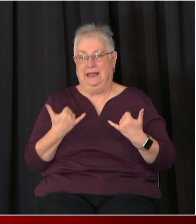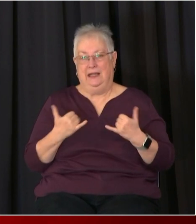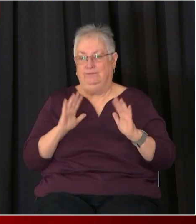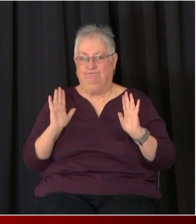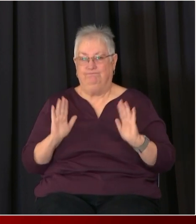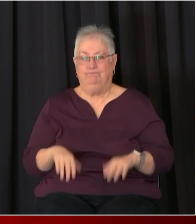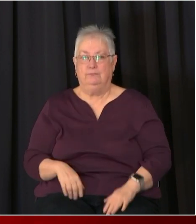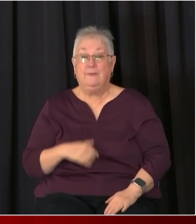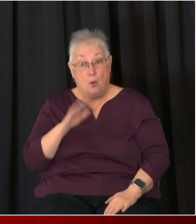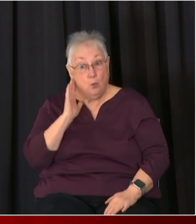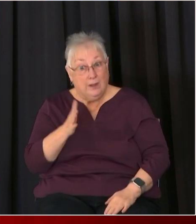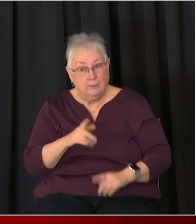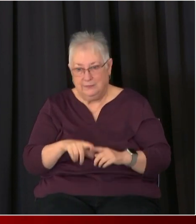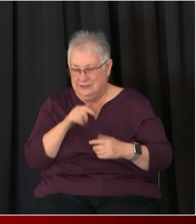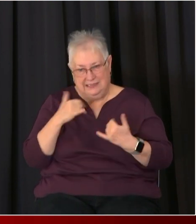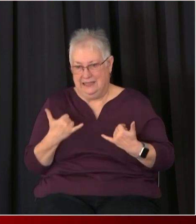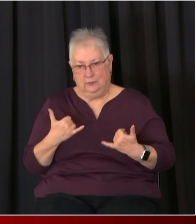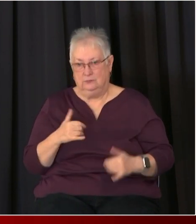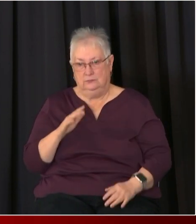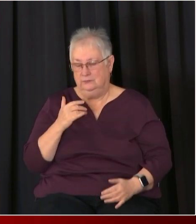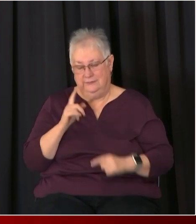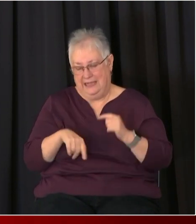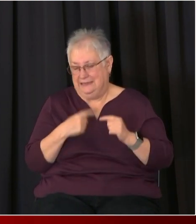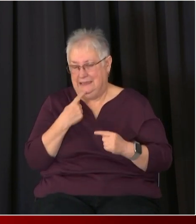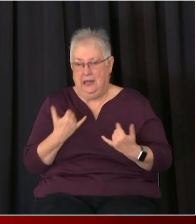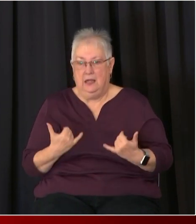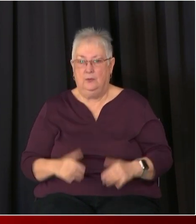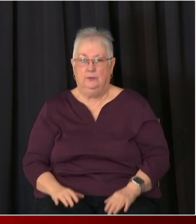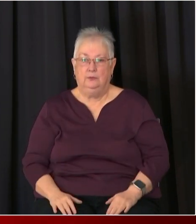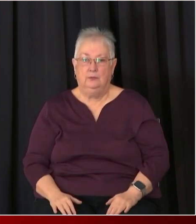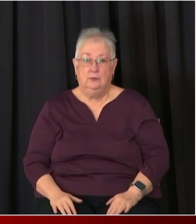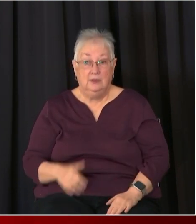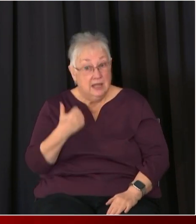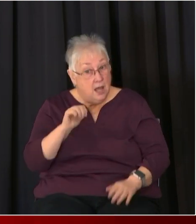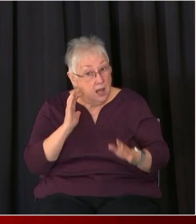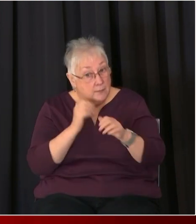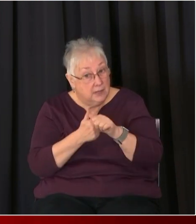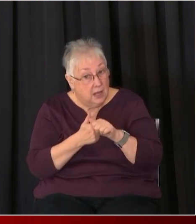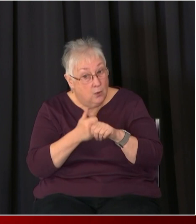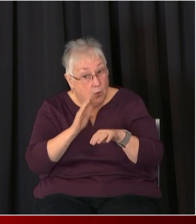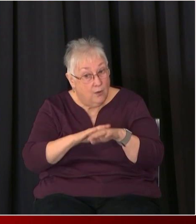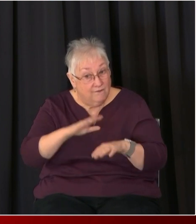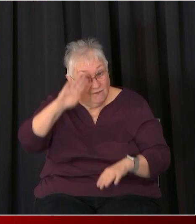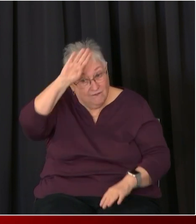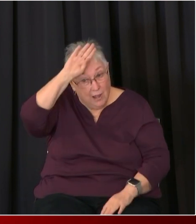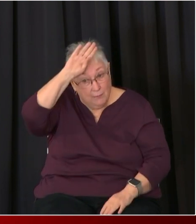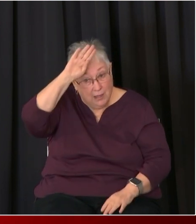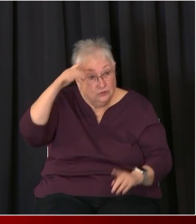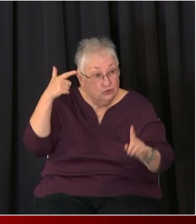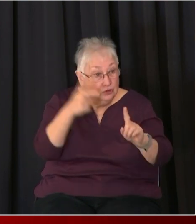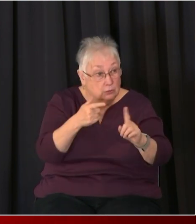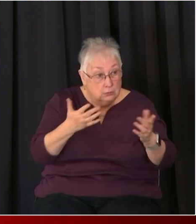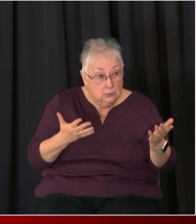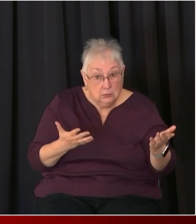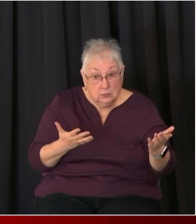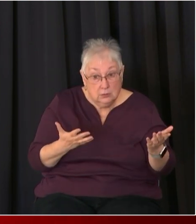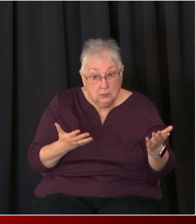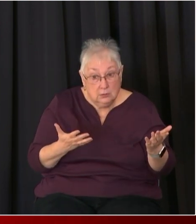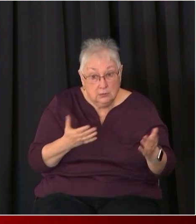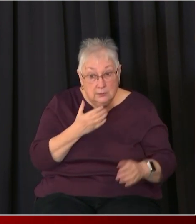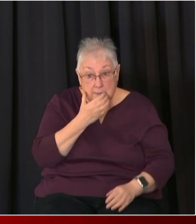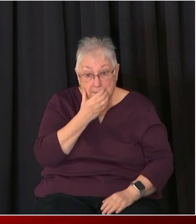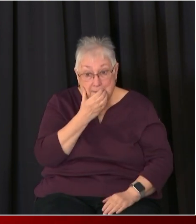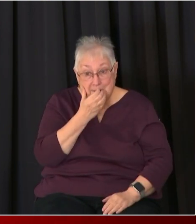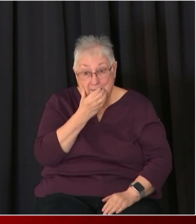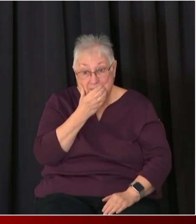I'm not prepared to talk about it now. Do you have any update on the firefighter who was shot? The firefighter